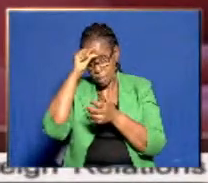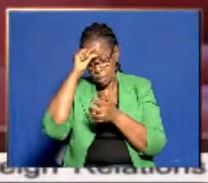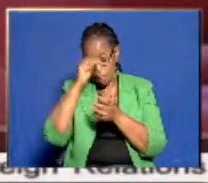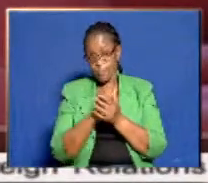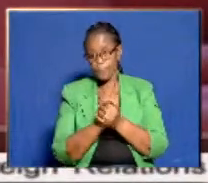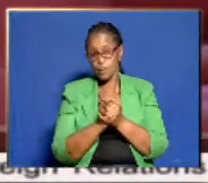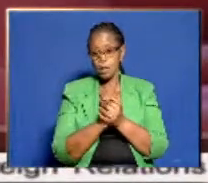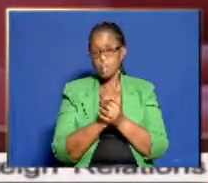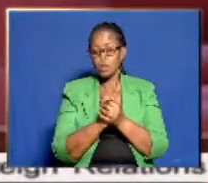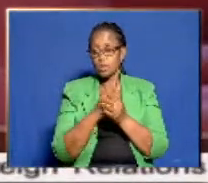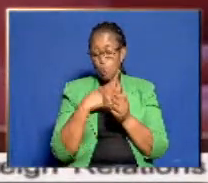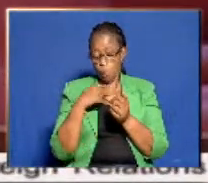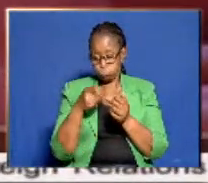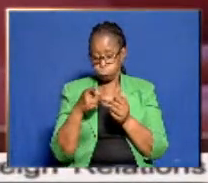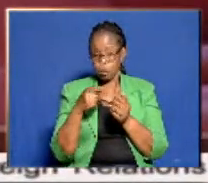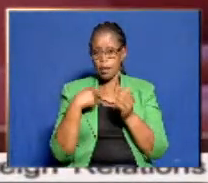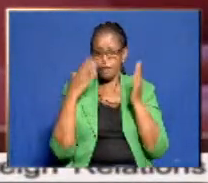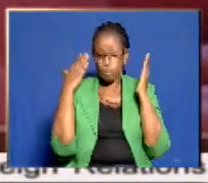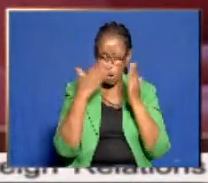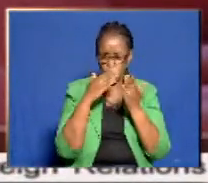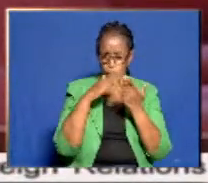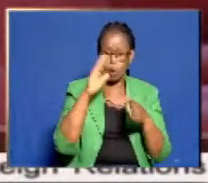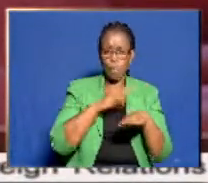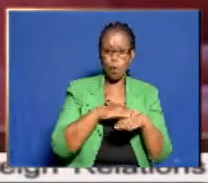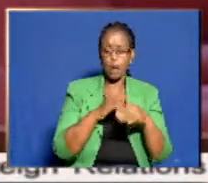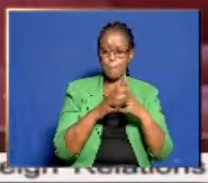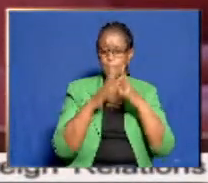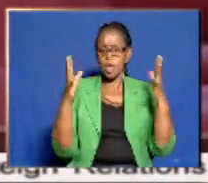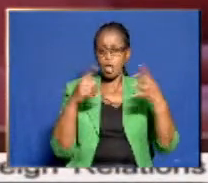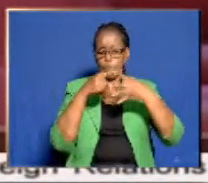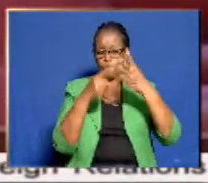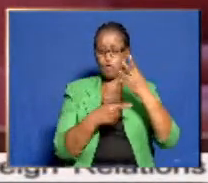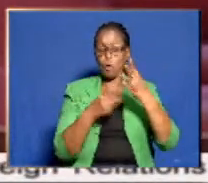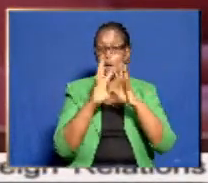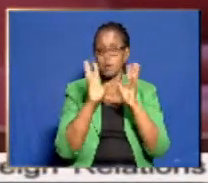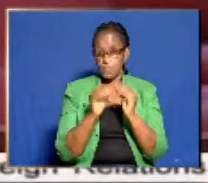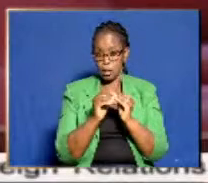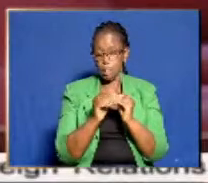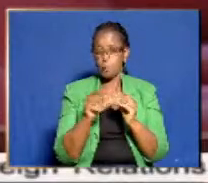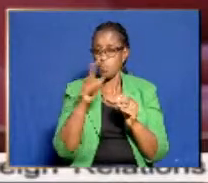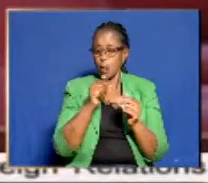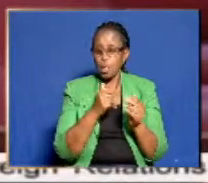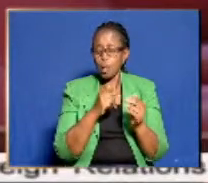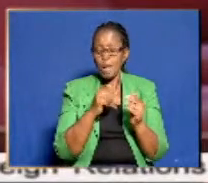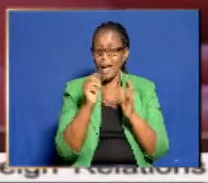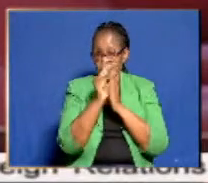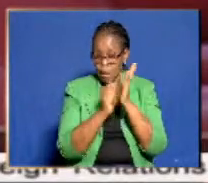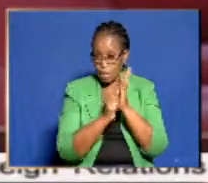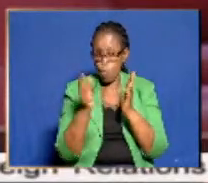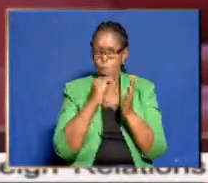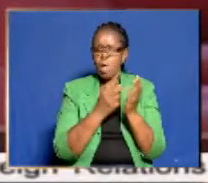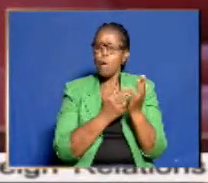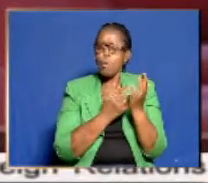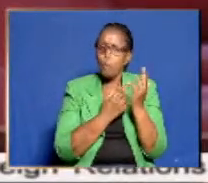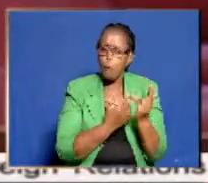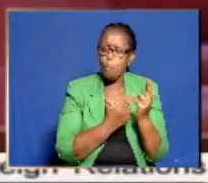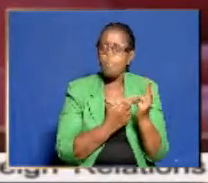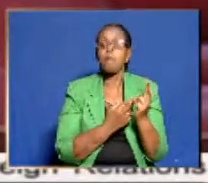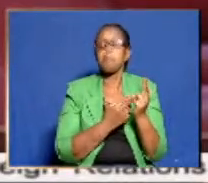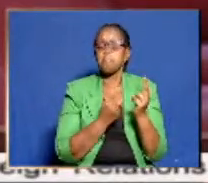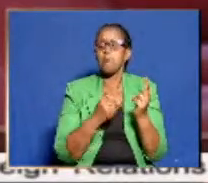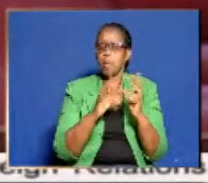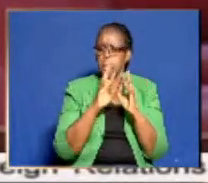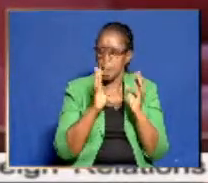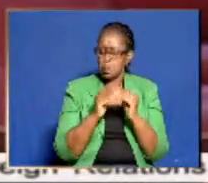on Big Four agenda, and we are hoping that this budget will be able to help us achieve it as a